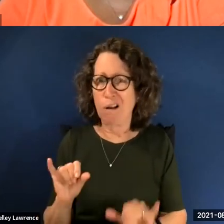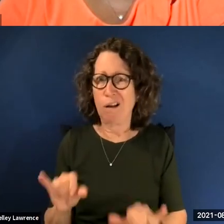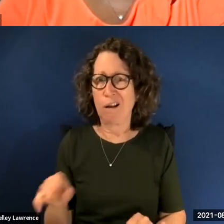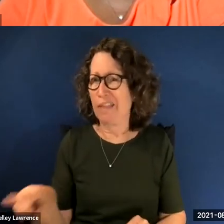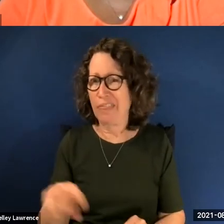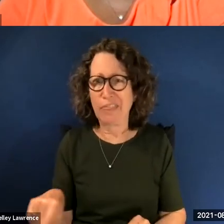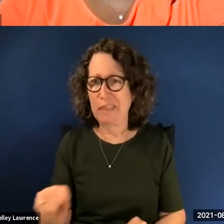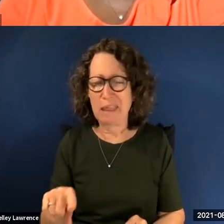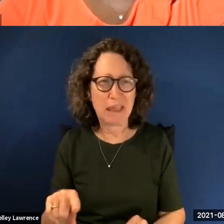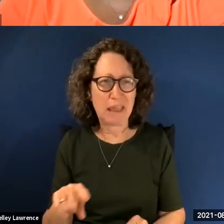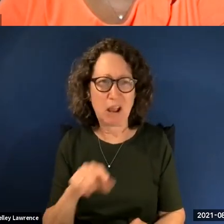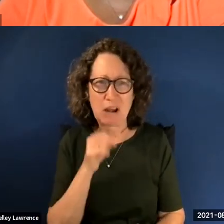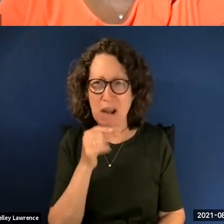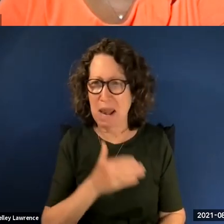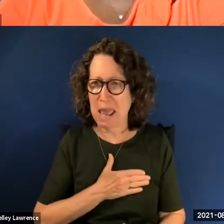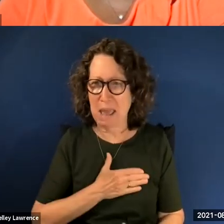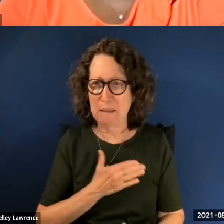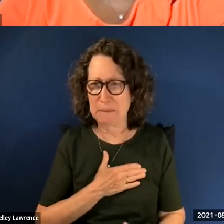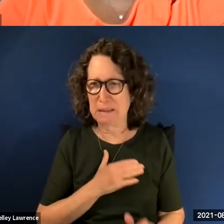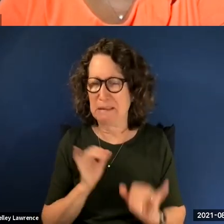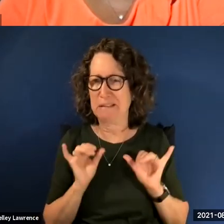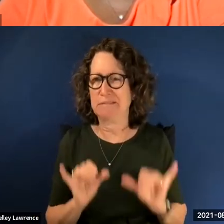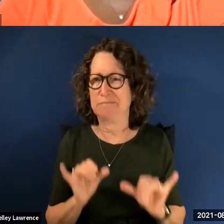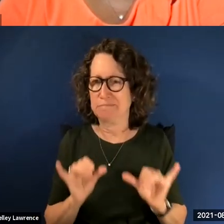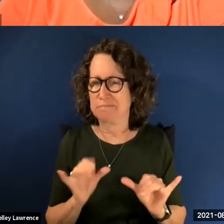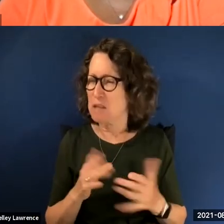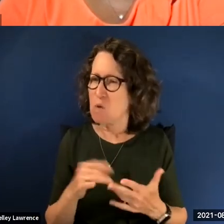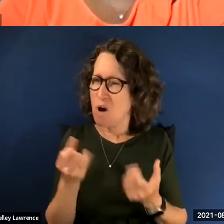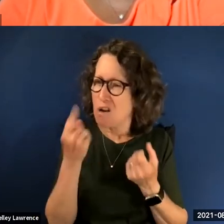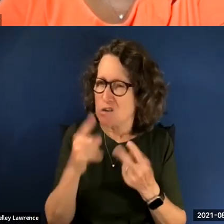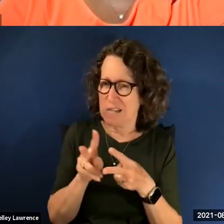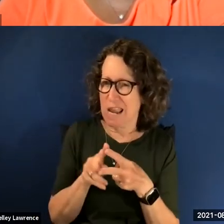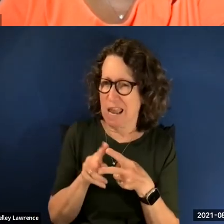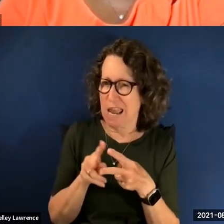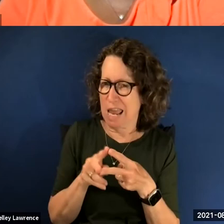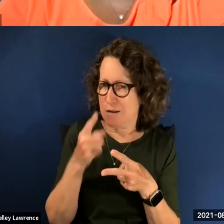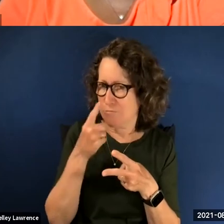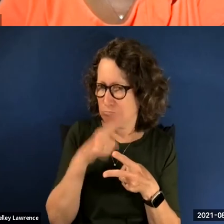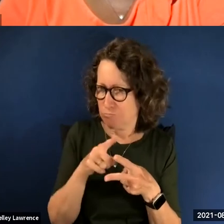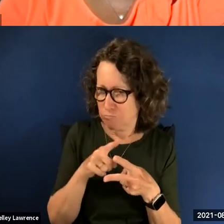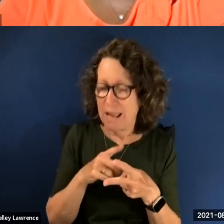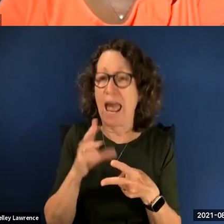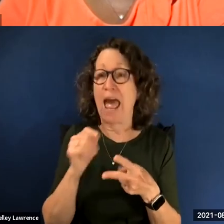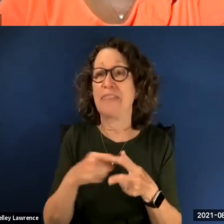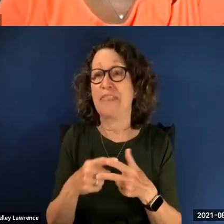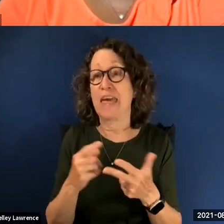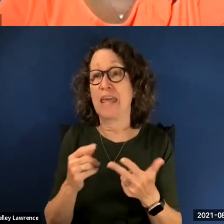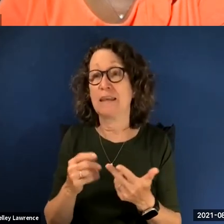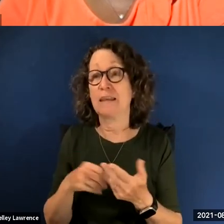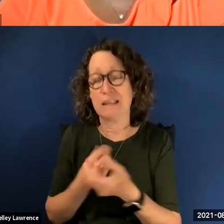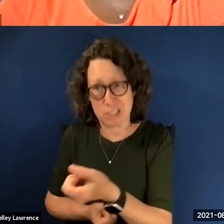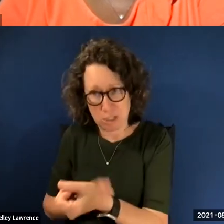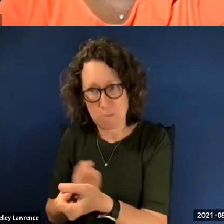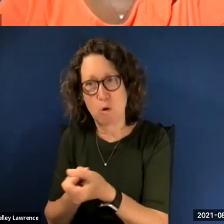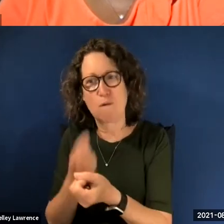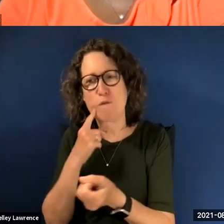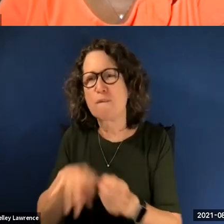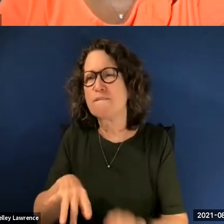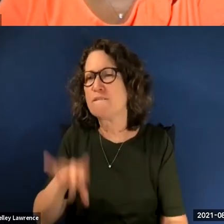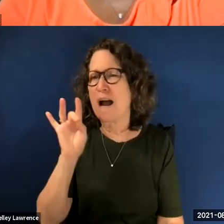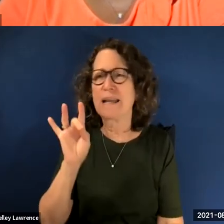they're, you know, is rethinking there. So I want to just understand those two pieces, and then just want to lend my full support for